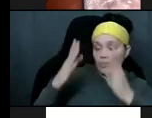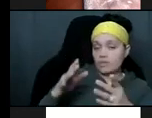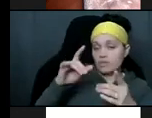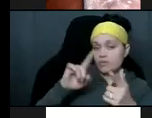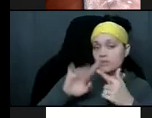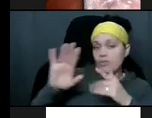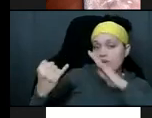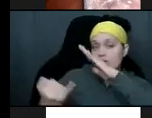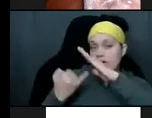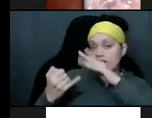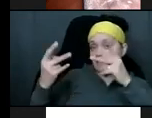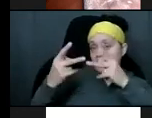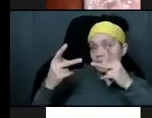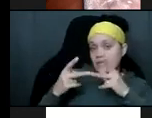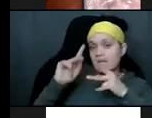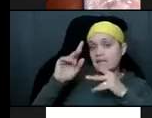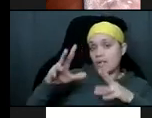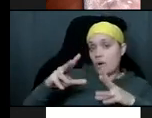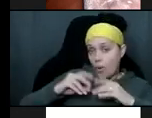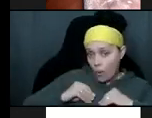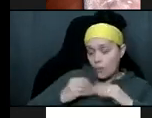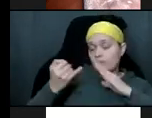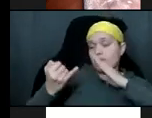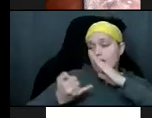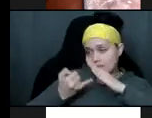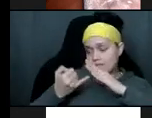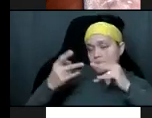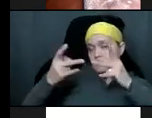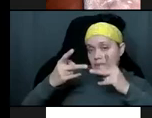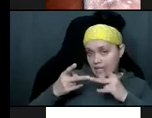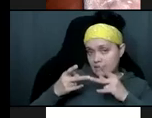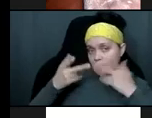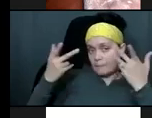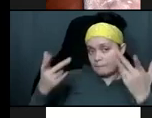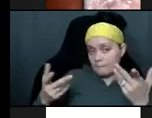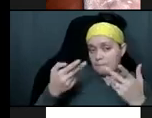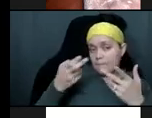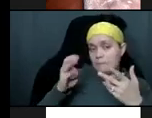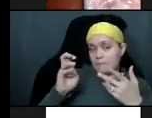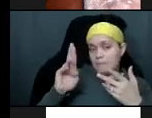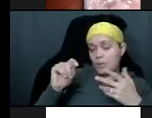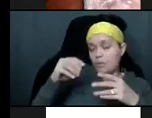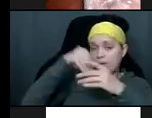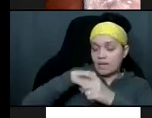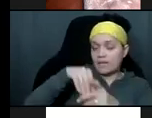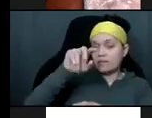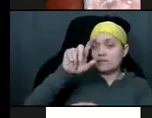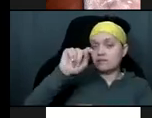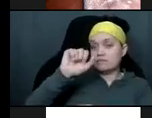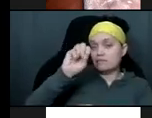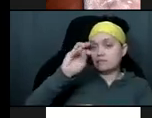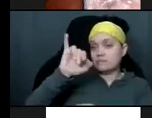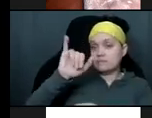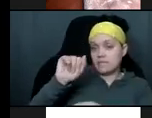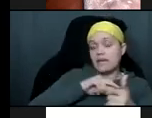their isolated place's own isolated place, Hobart in Tasmania. And